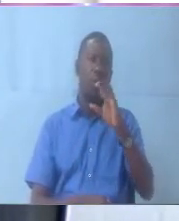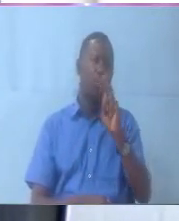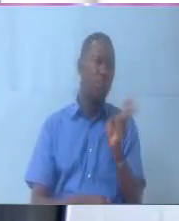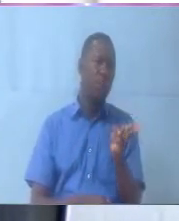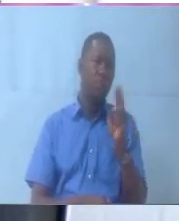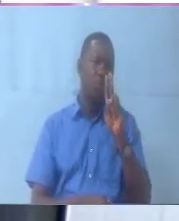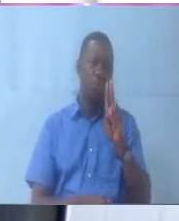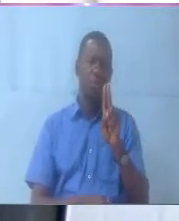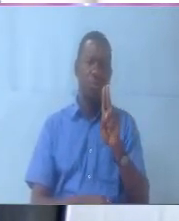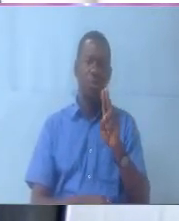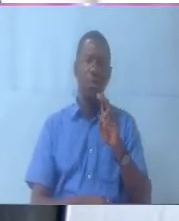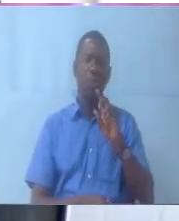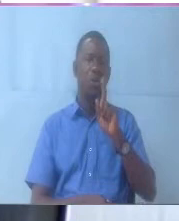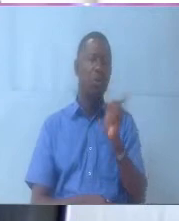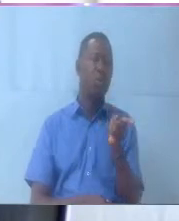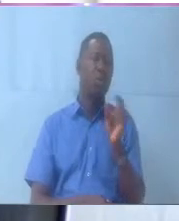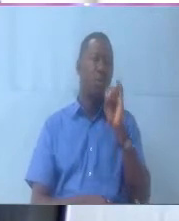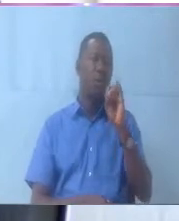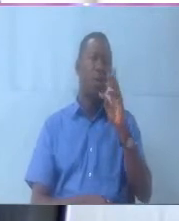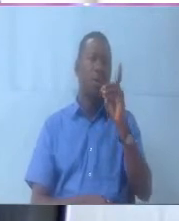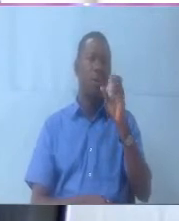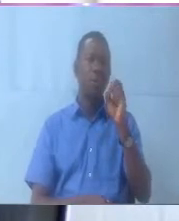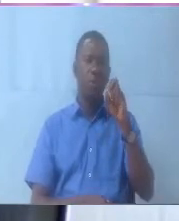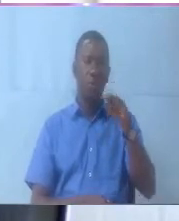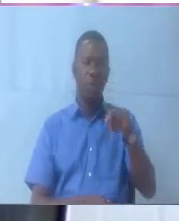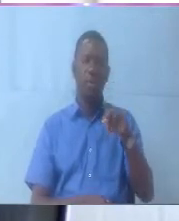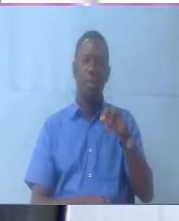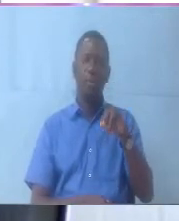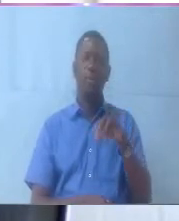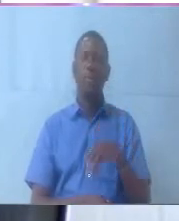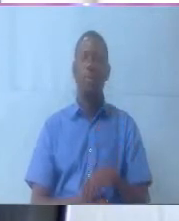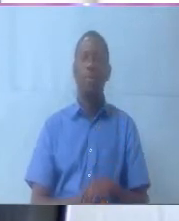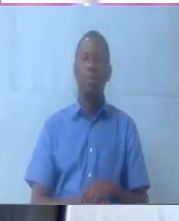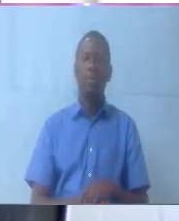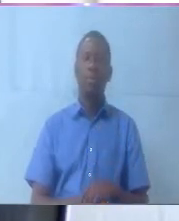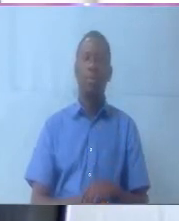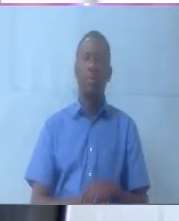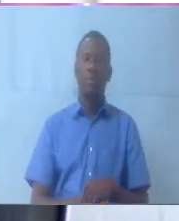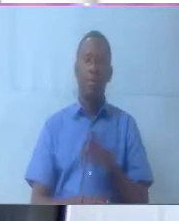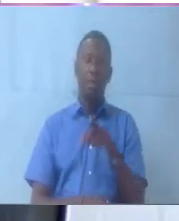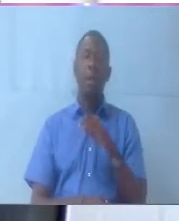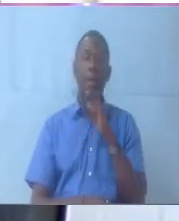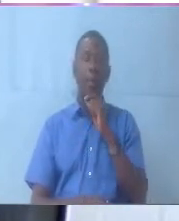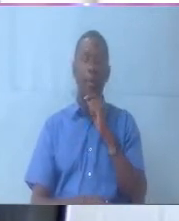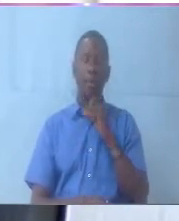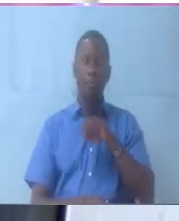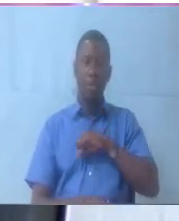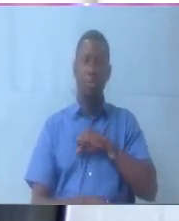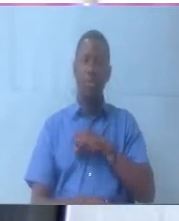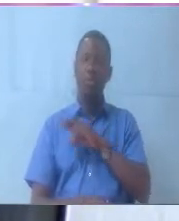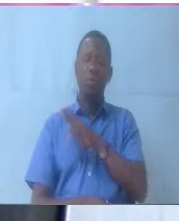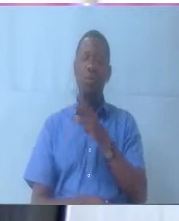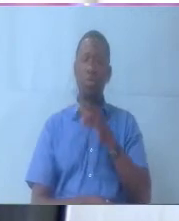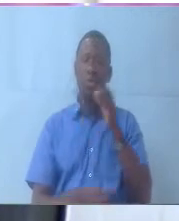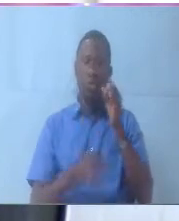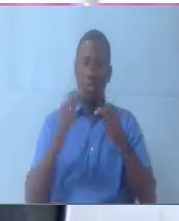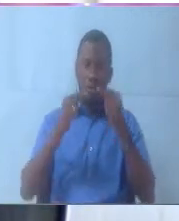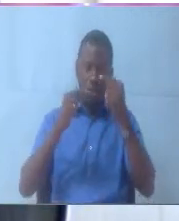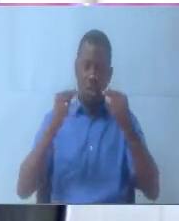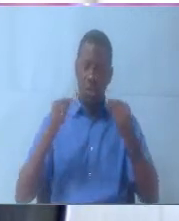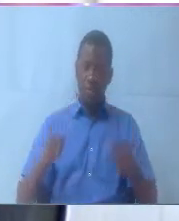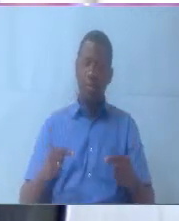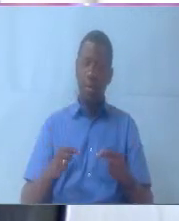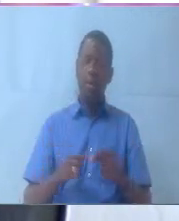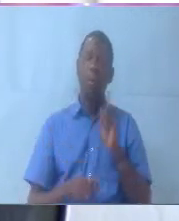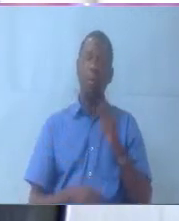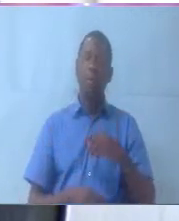Judam himself buje fango did not testify. ate fango manna sede ya rola de. But the son came to